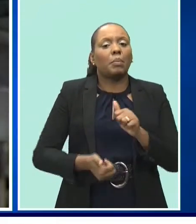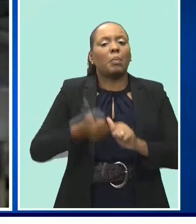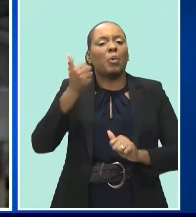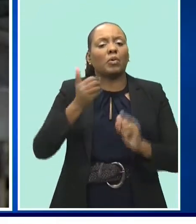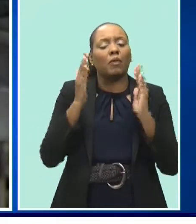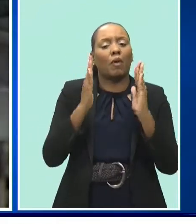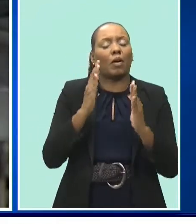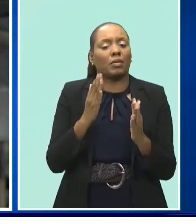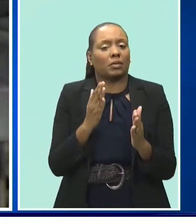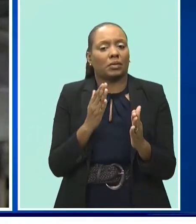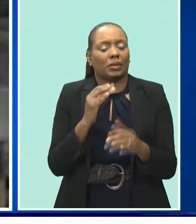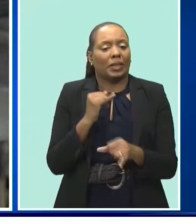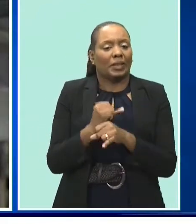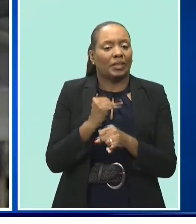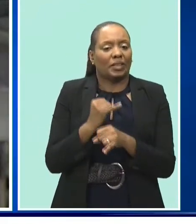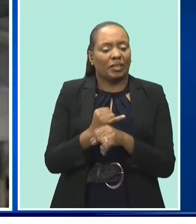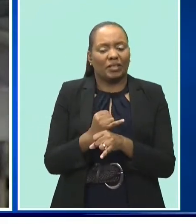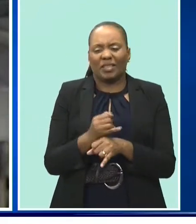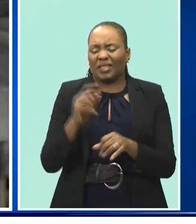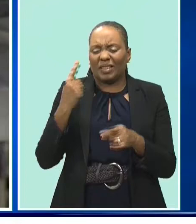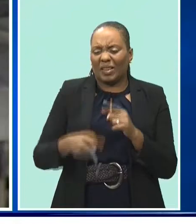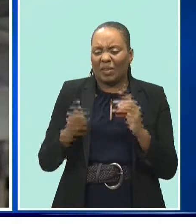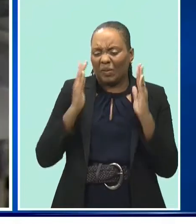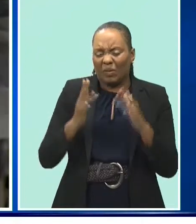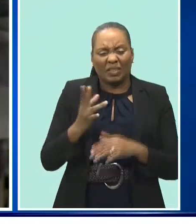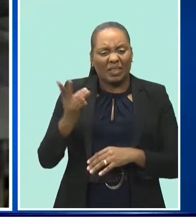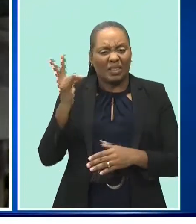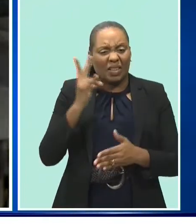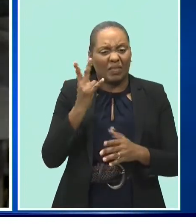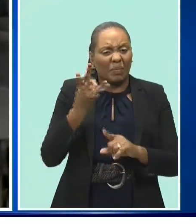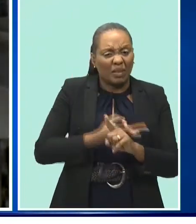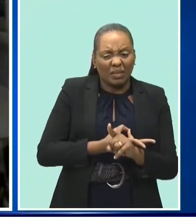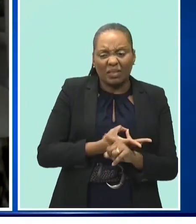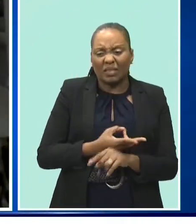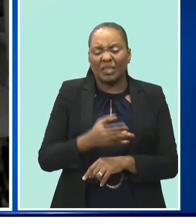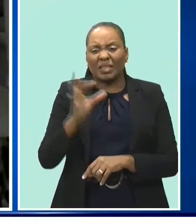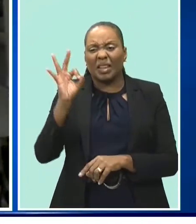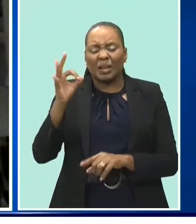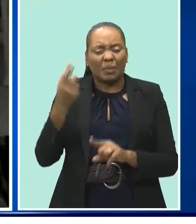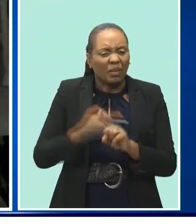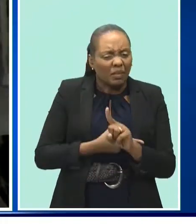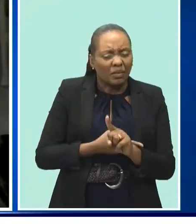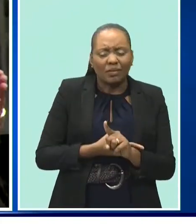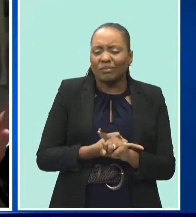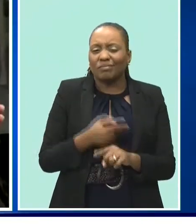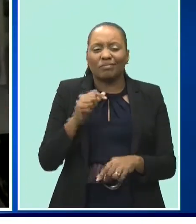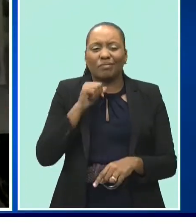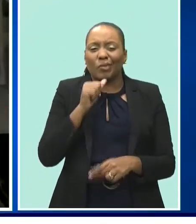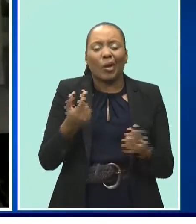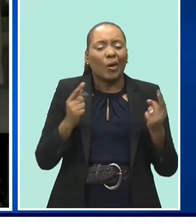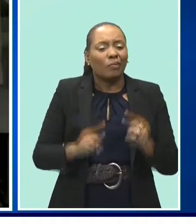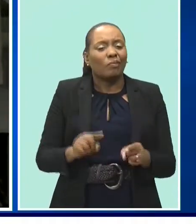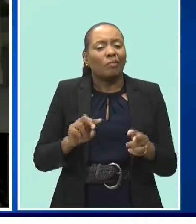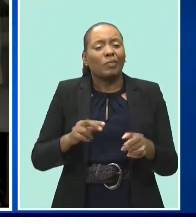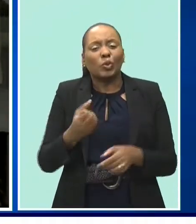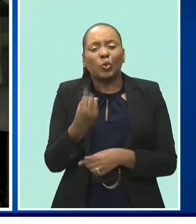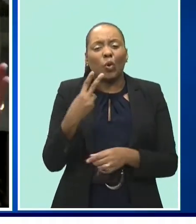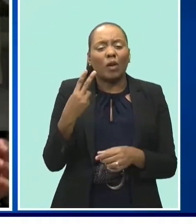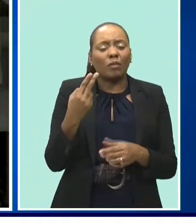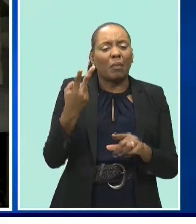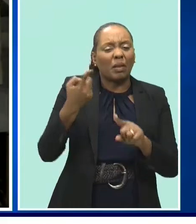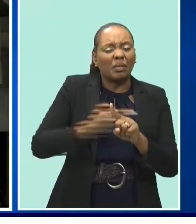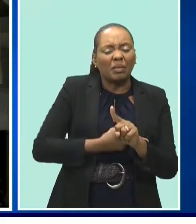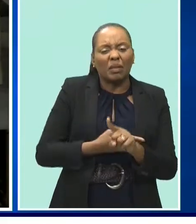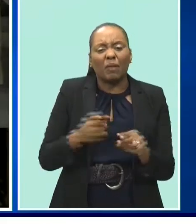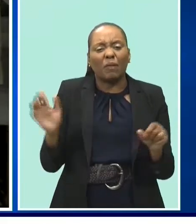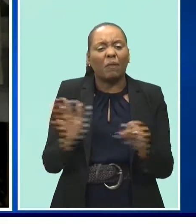of the economy for only 9 months or 7 months in the year. That is not known to be a recipe for success in any part